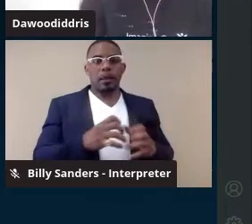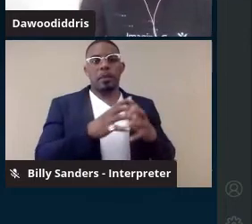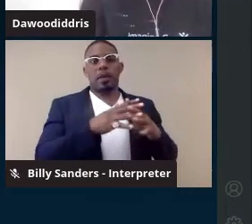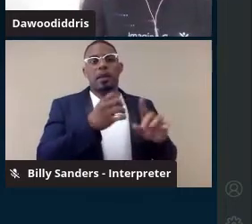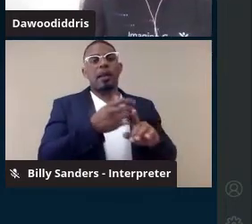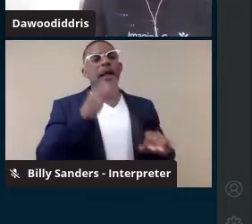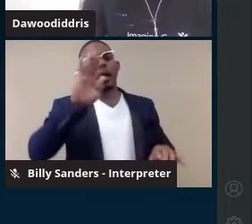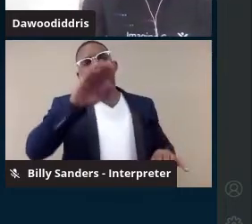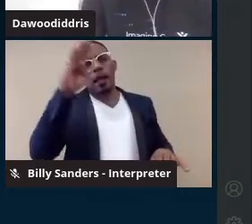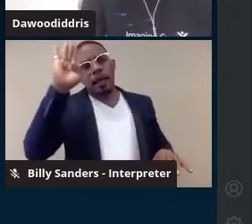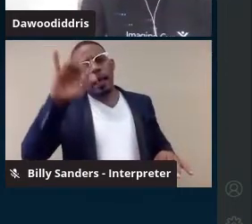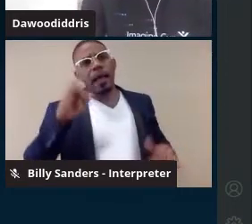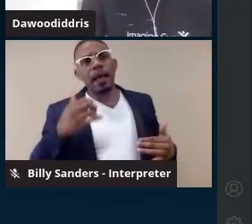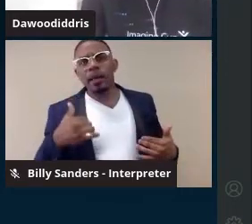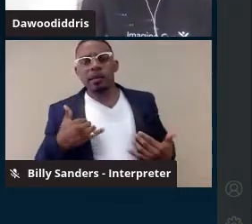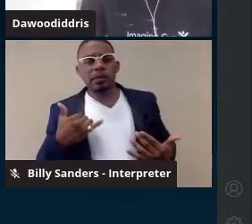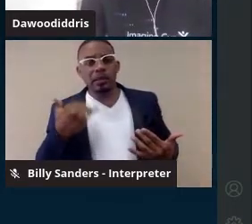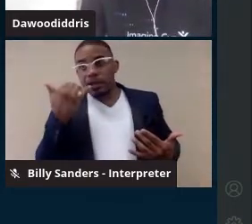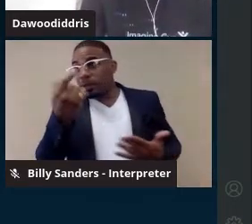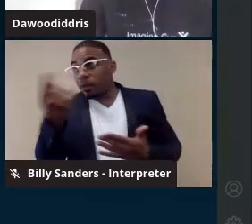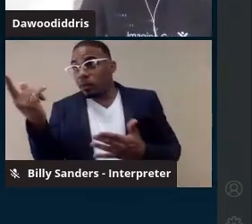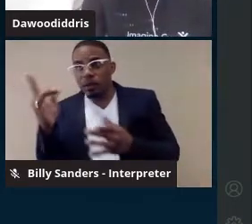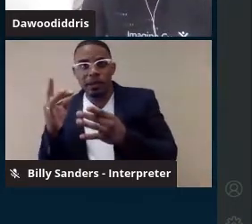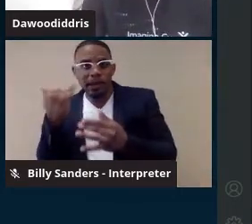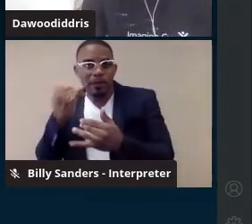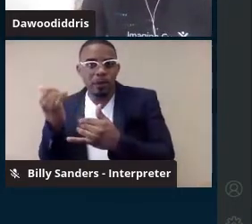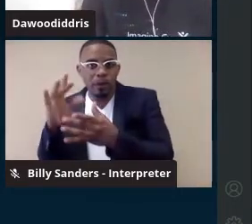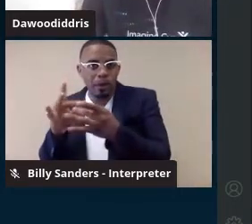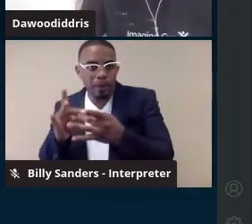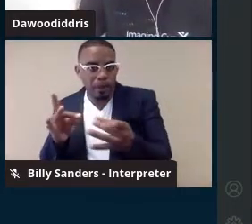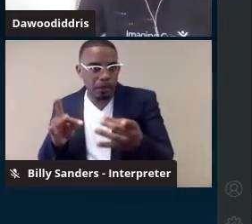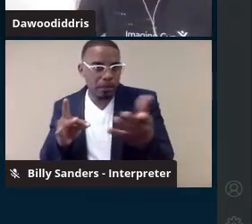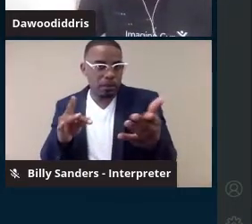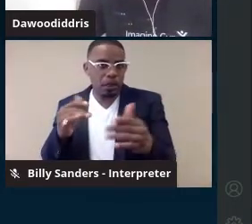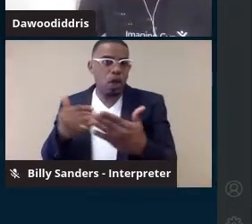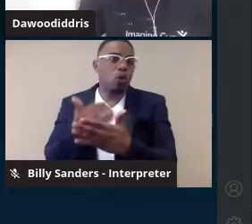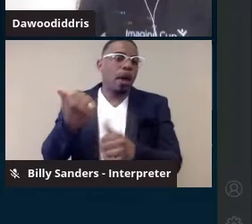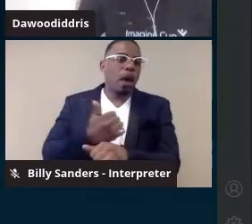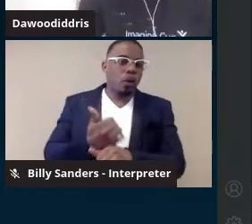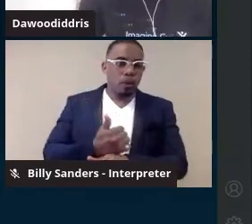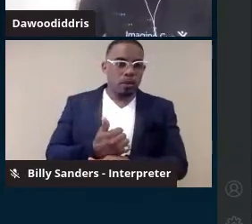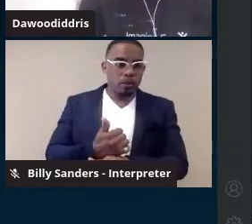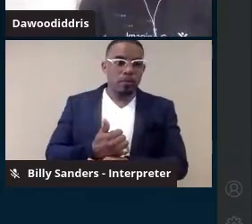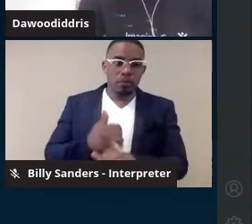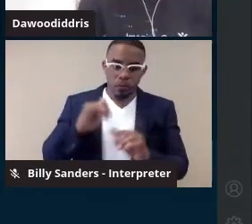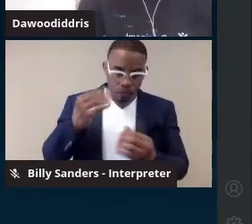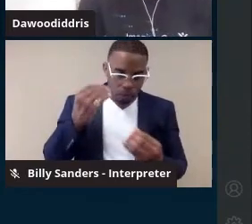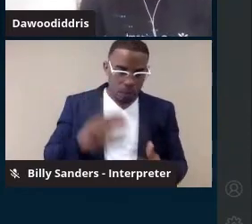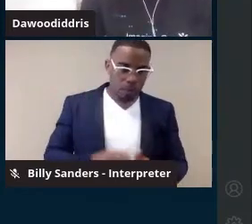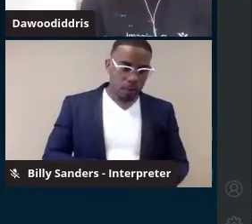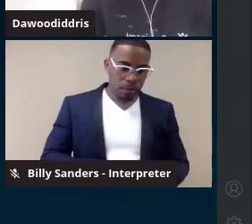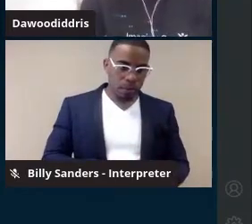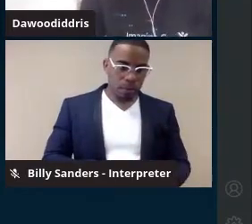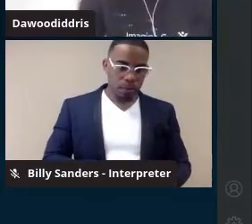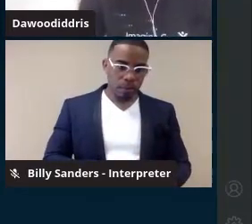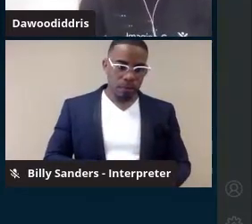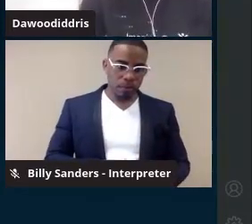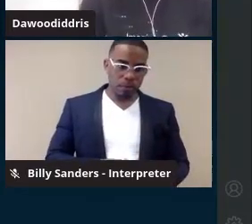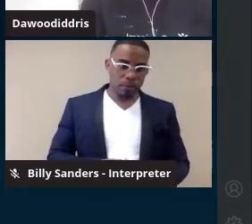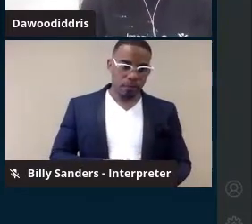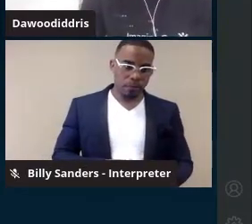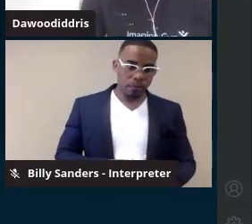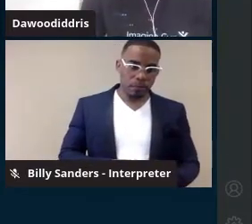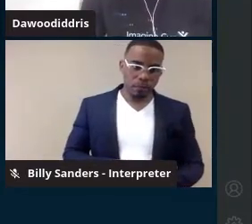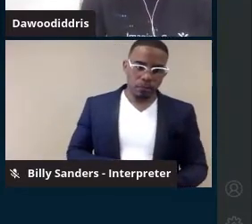boy, listen when anyone mentions 3000, okay? And I will then pass in a